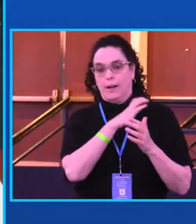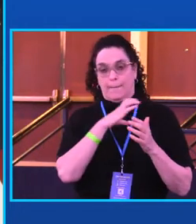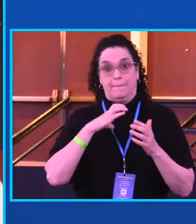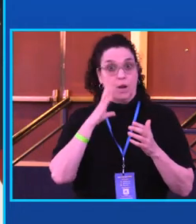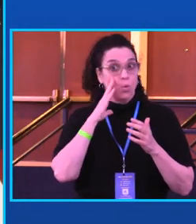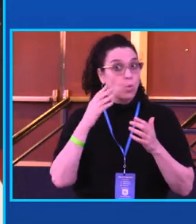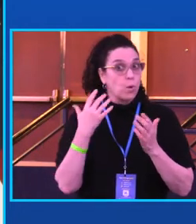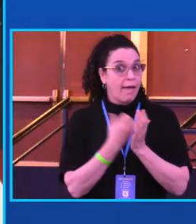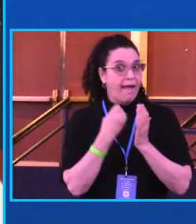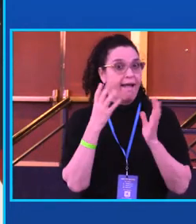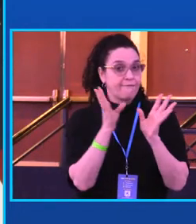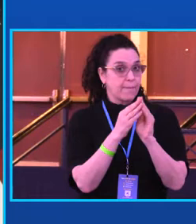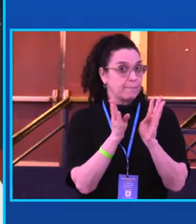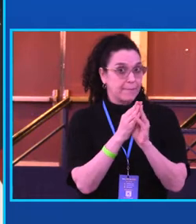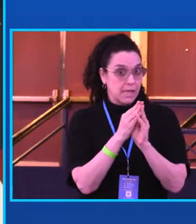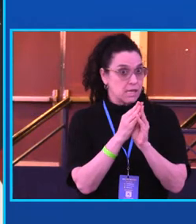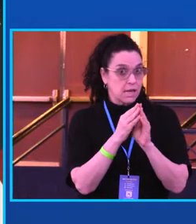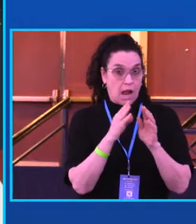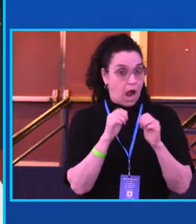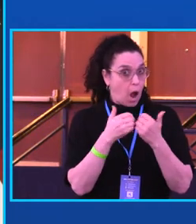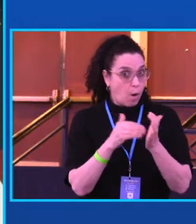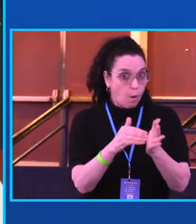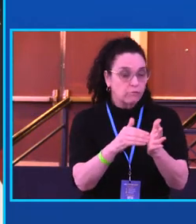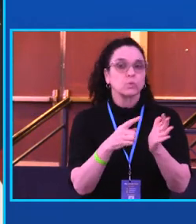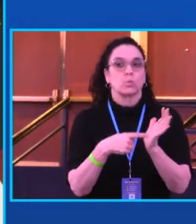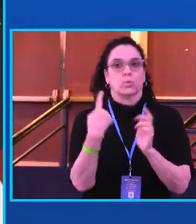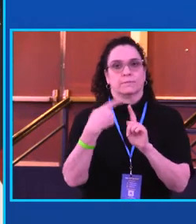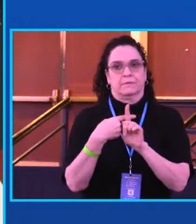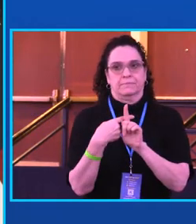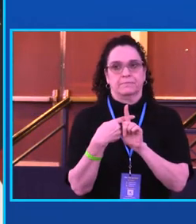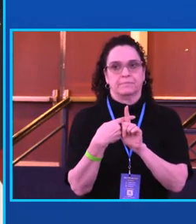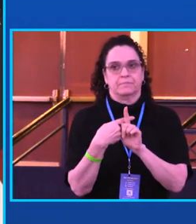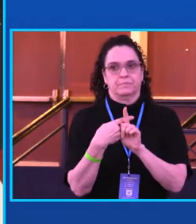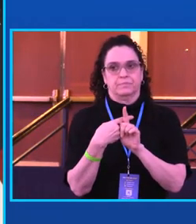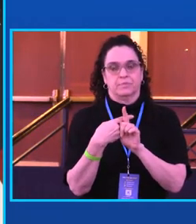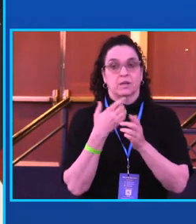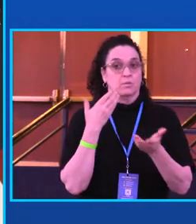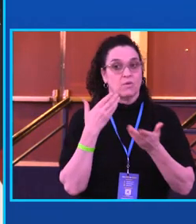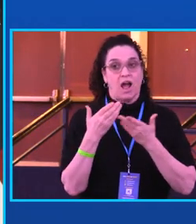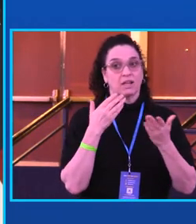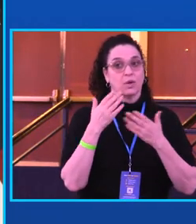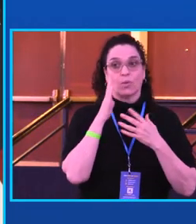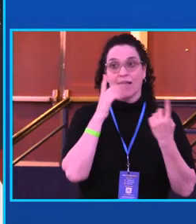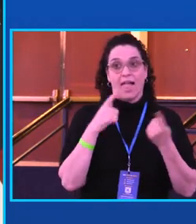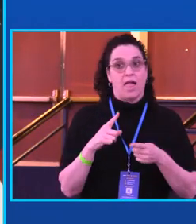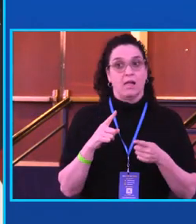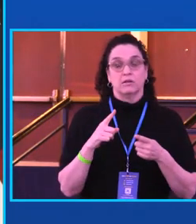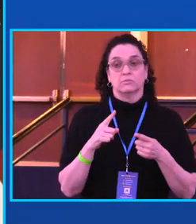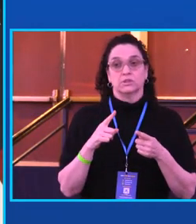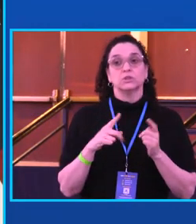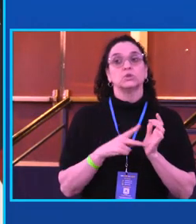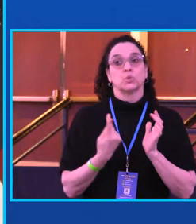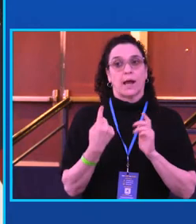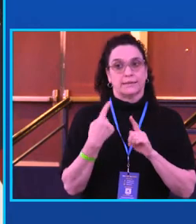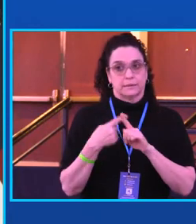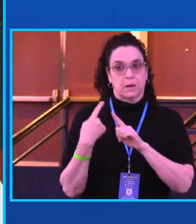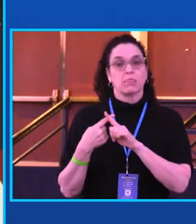will be meeting at least once a month, probably twice a